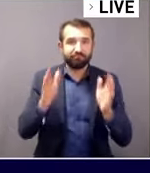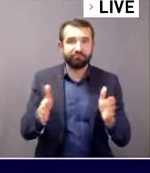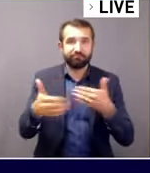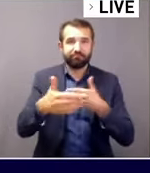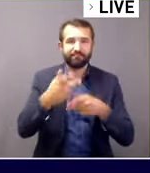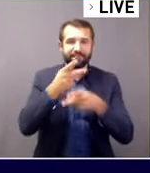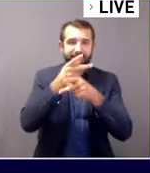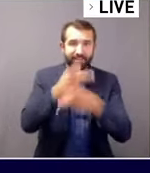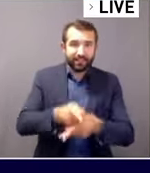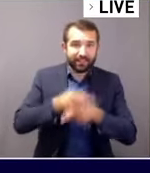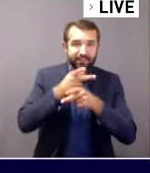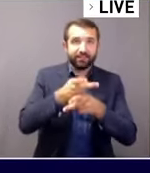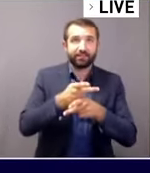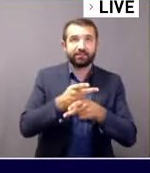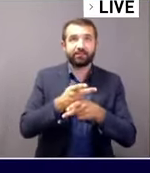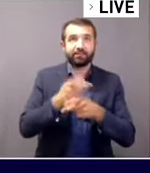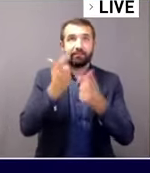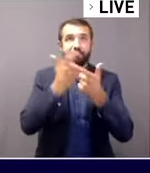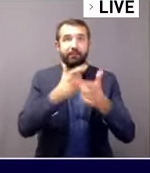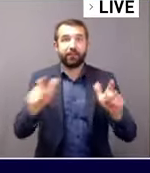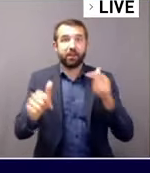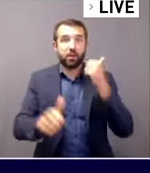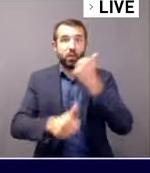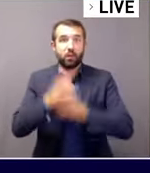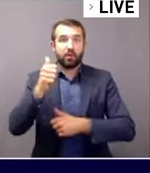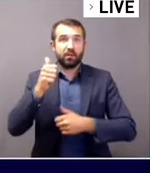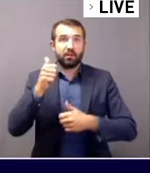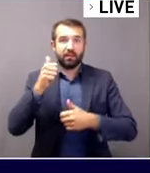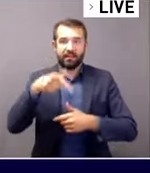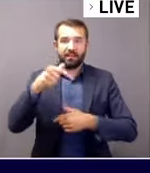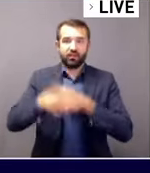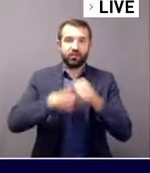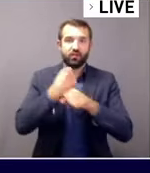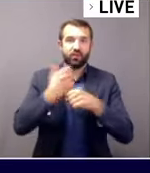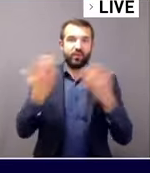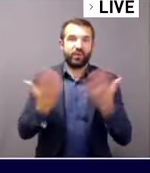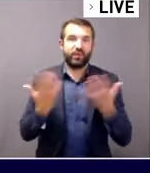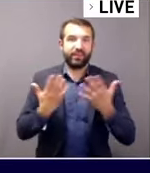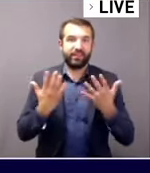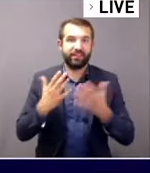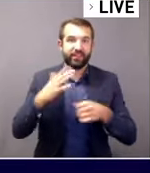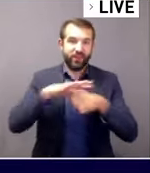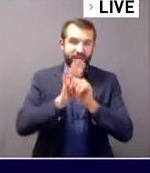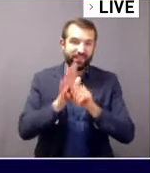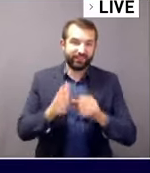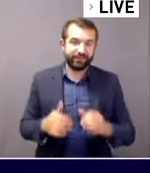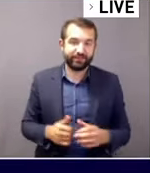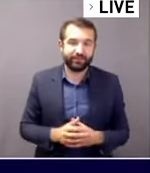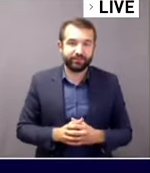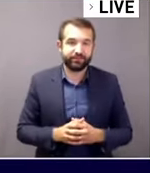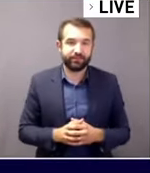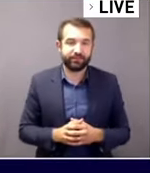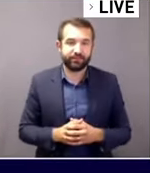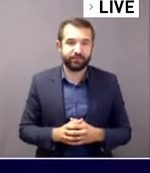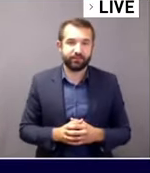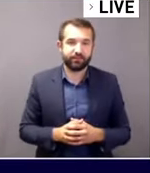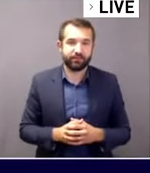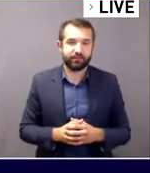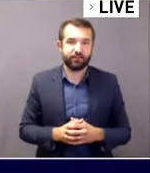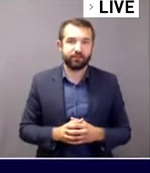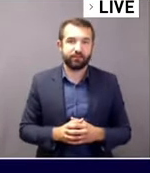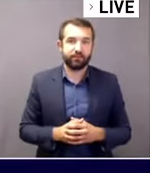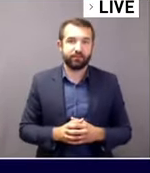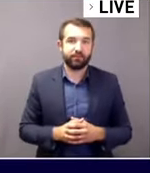largest threats that we face this holiday, as well as in prior holidays, is COVID-19. As we have